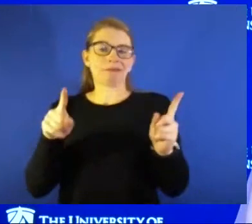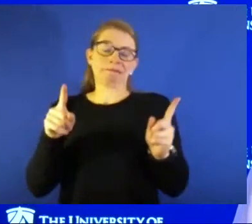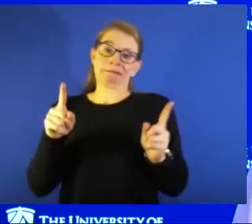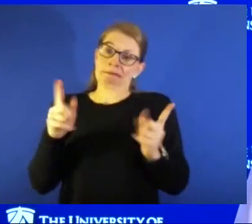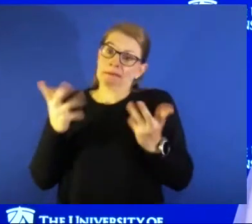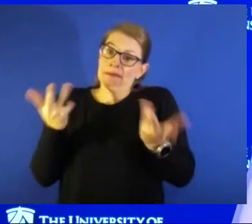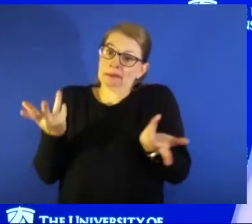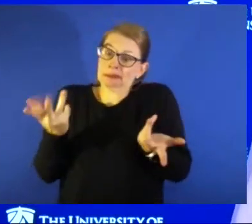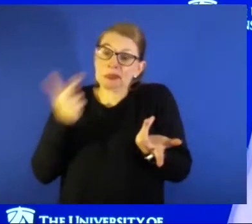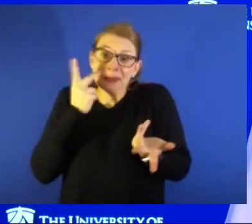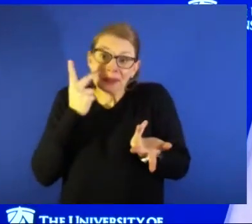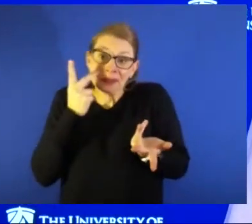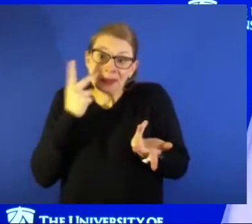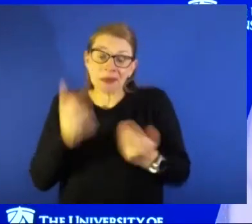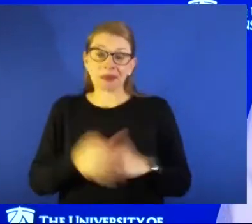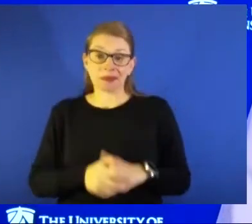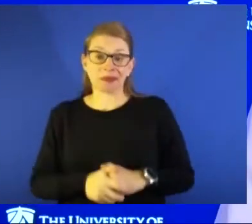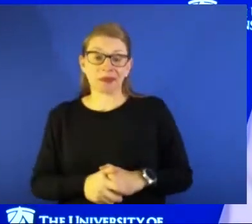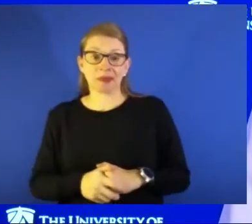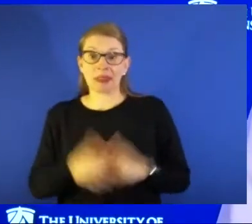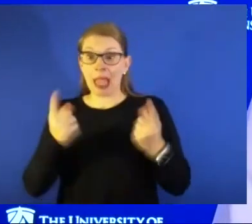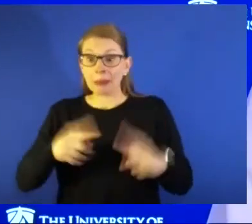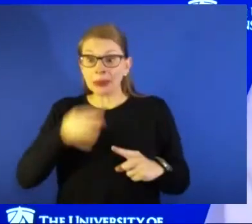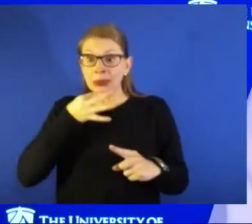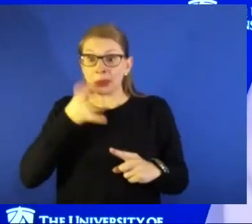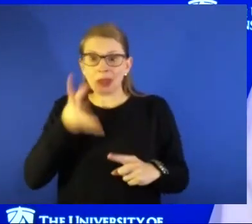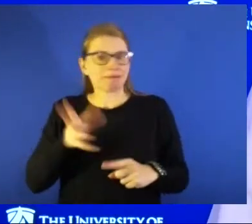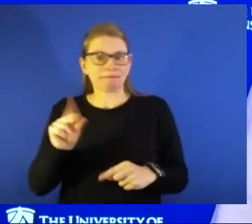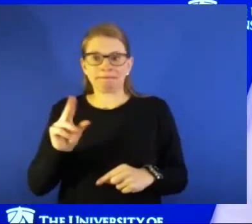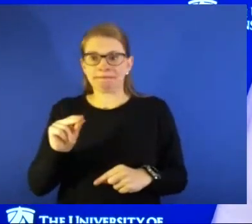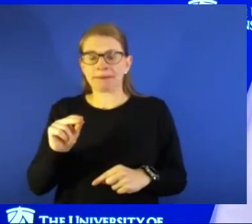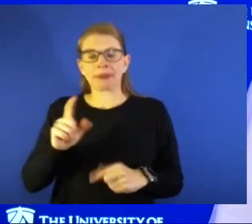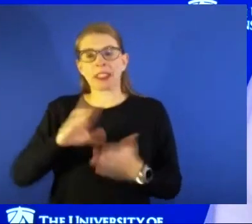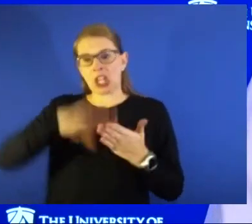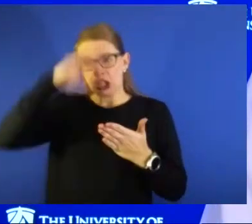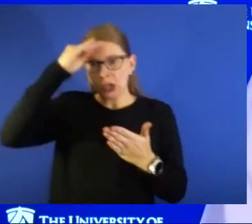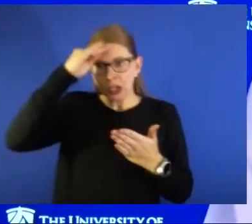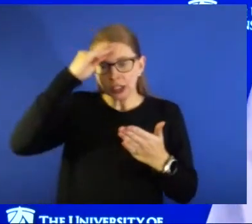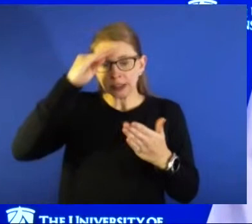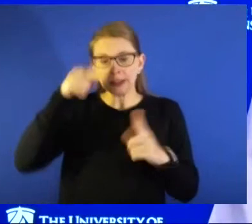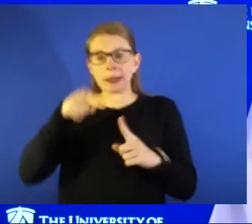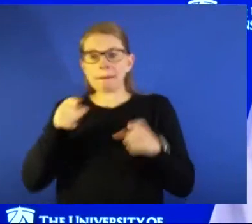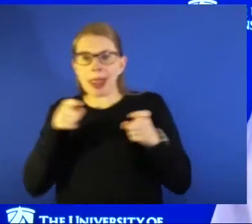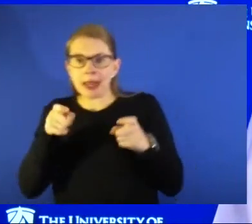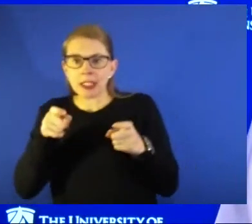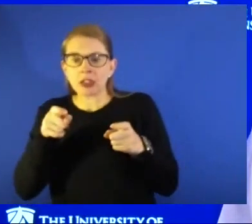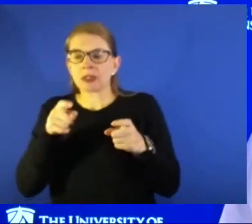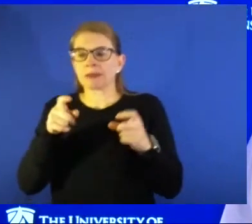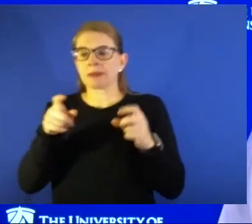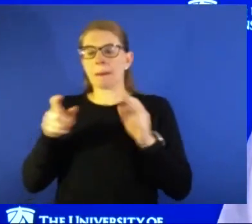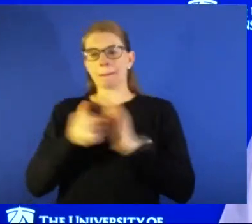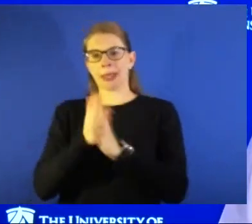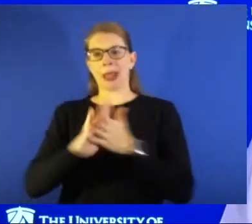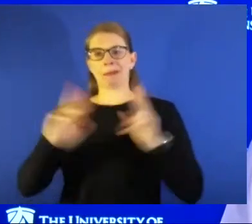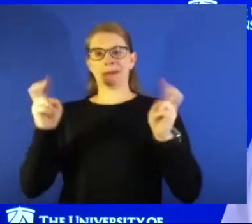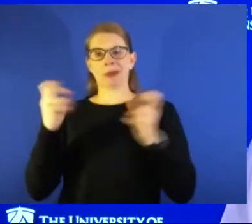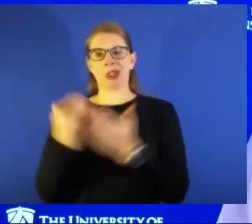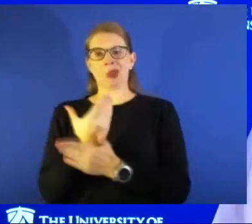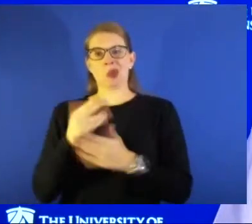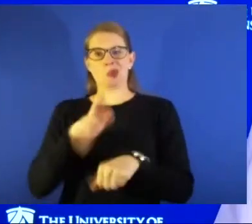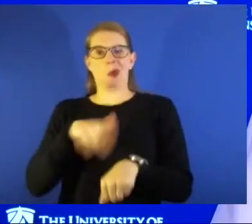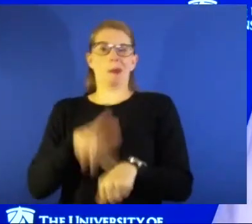So right now, yes, we have to learn how to live with it, manage it. We know this is a new normal, and how we're going to best go about doing that, and that is